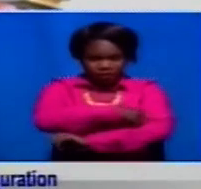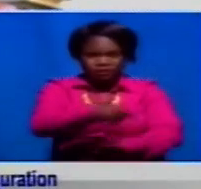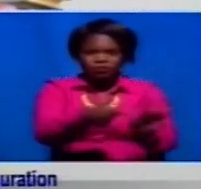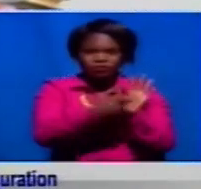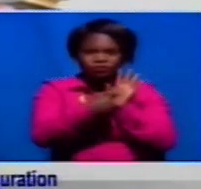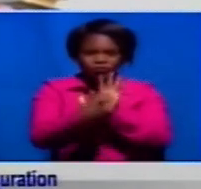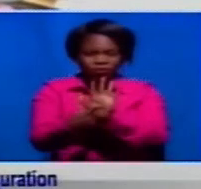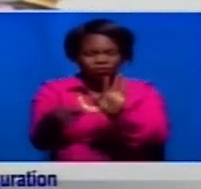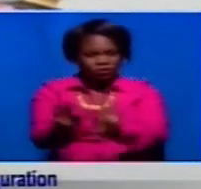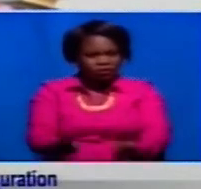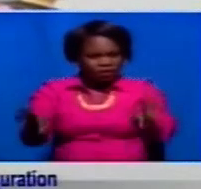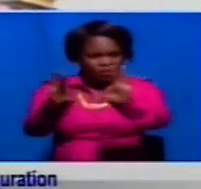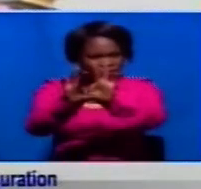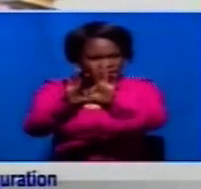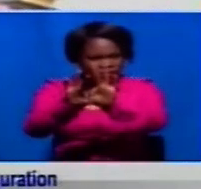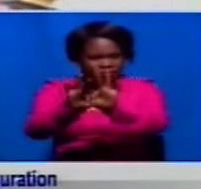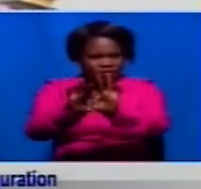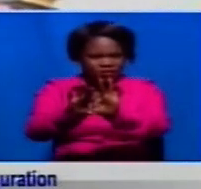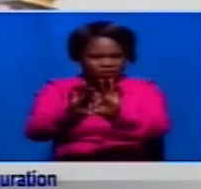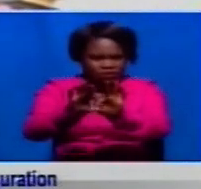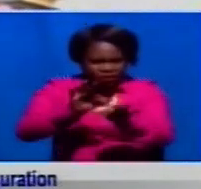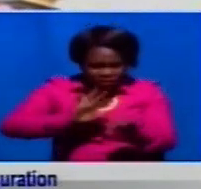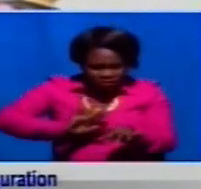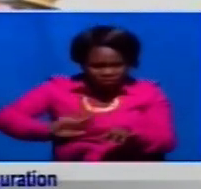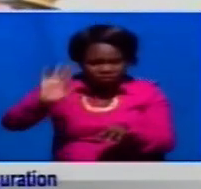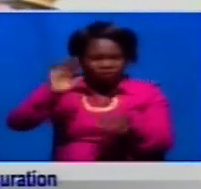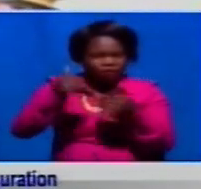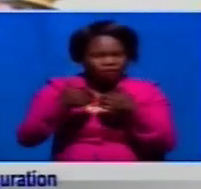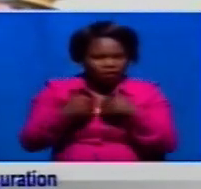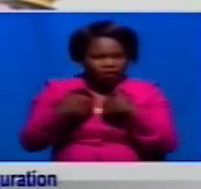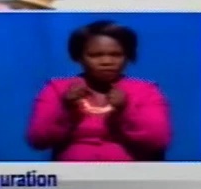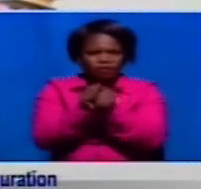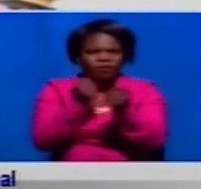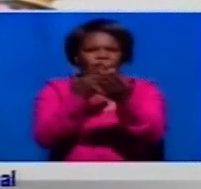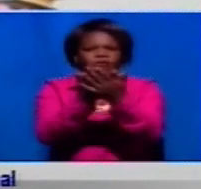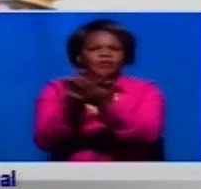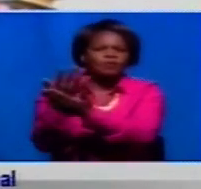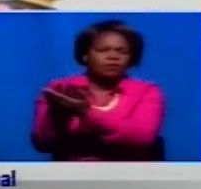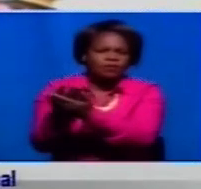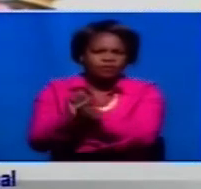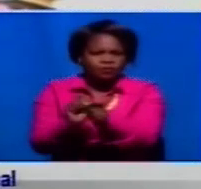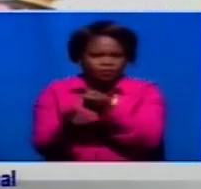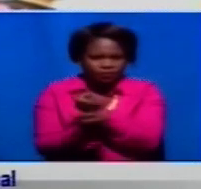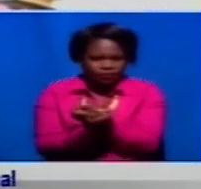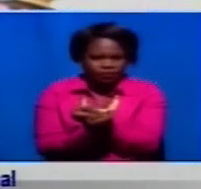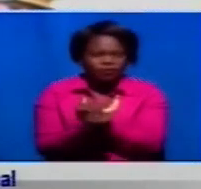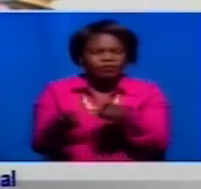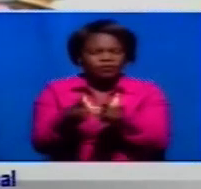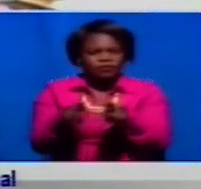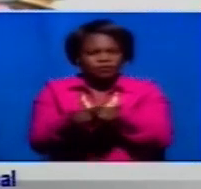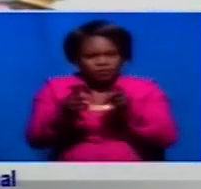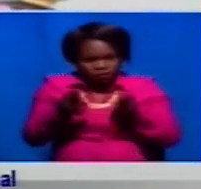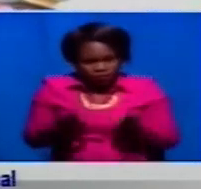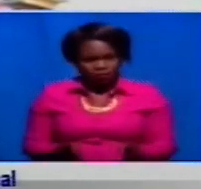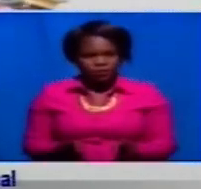signifies the importance that you attach to prison reform and humanity as